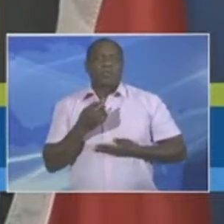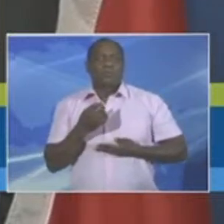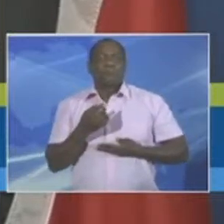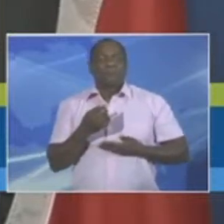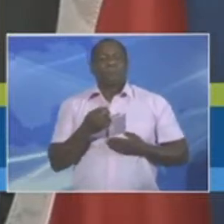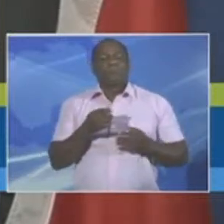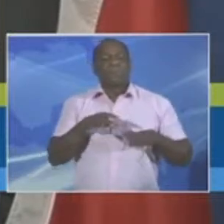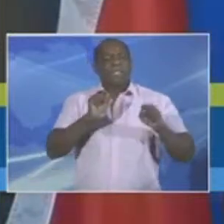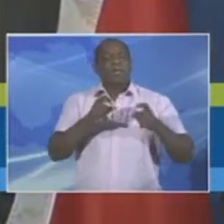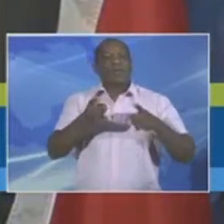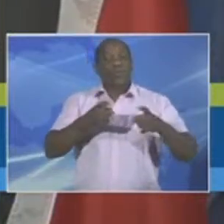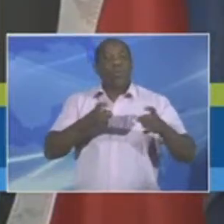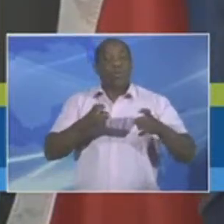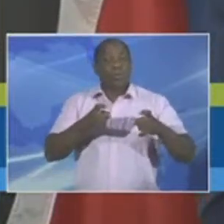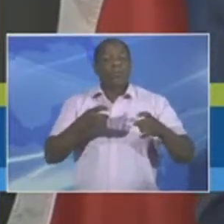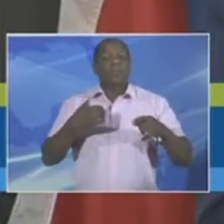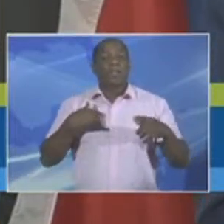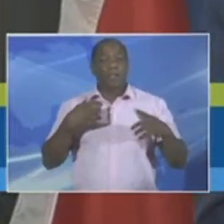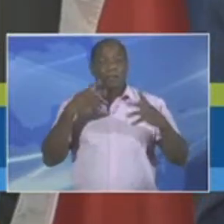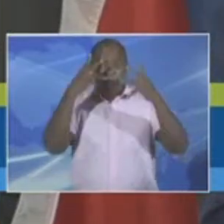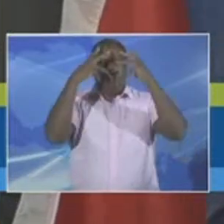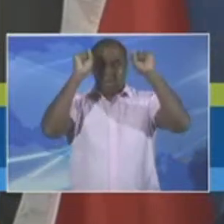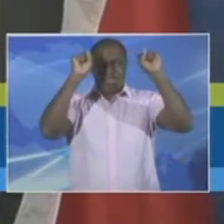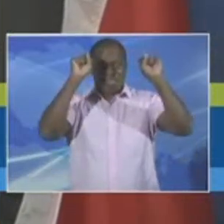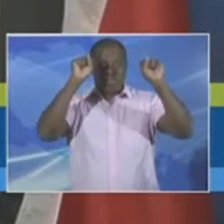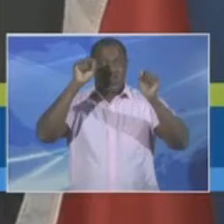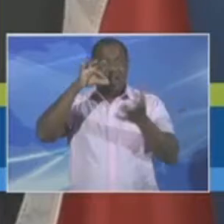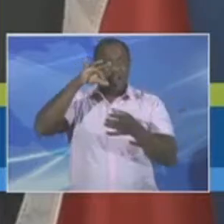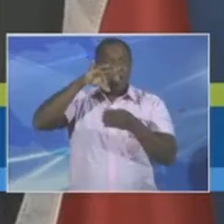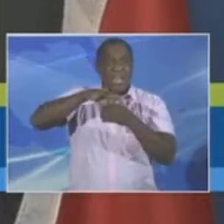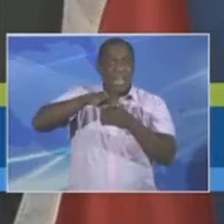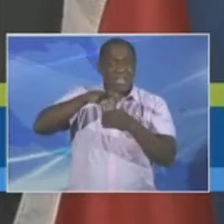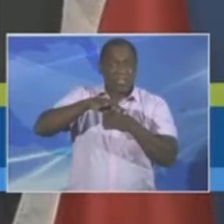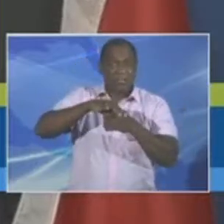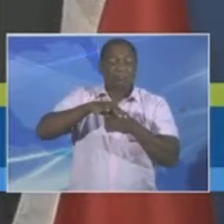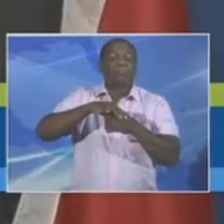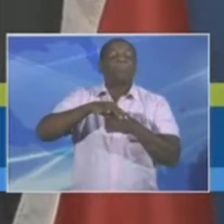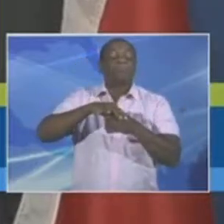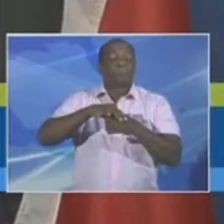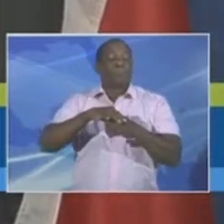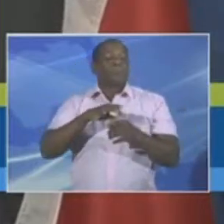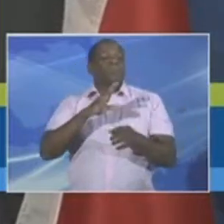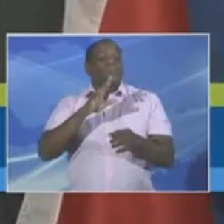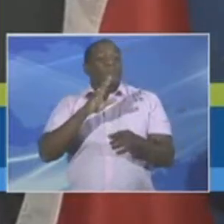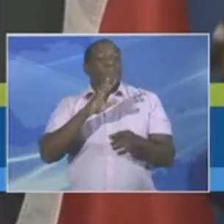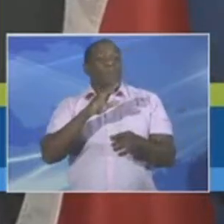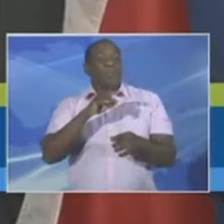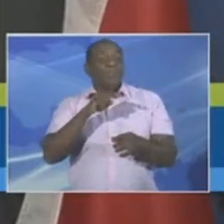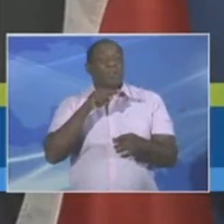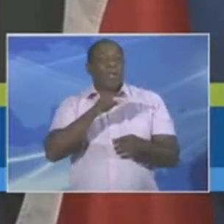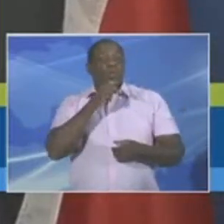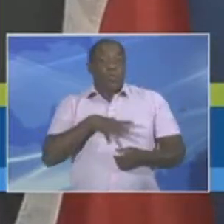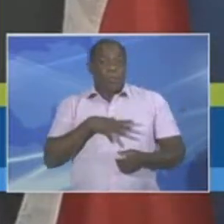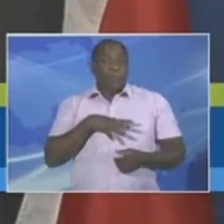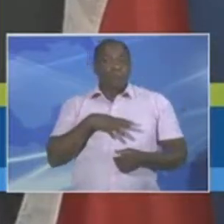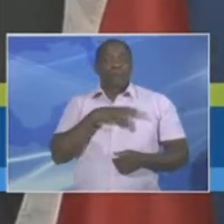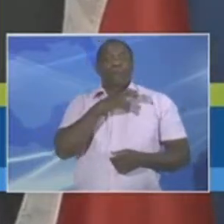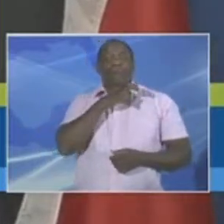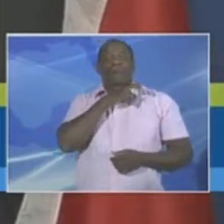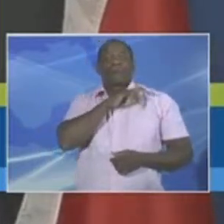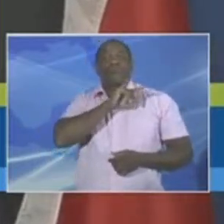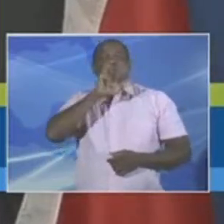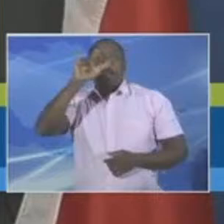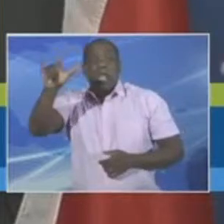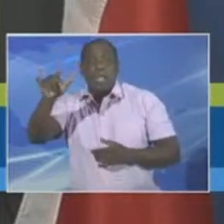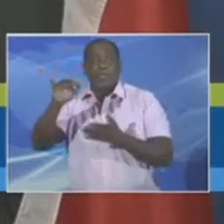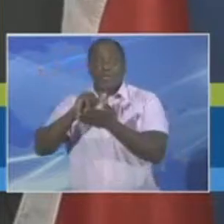France, and in attempting to push her candidacy, she traveled to New York, hoping to raise her profile by talking